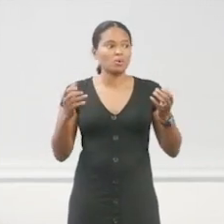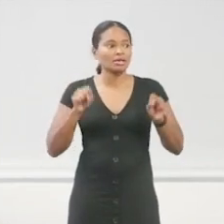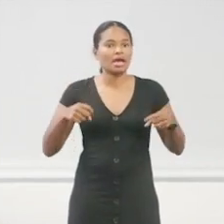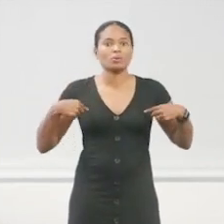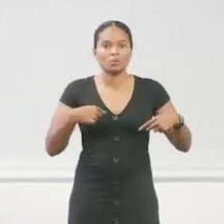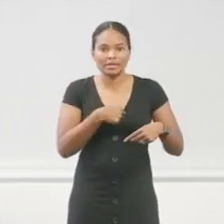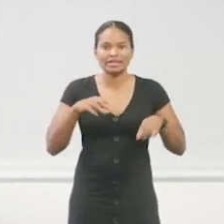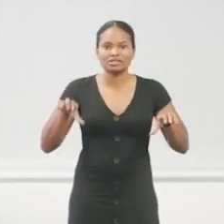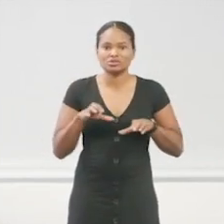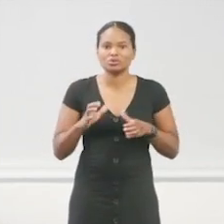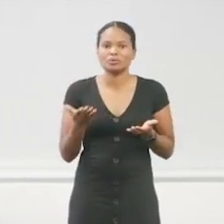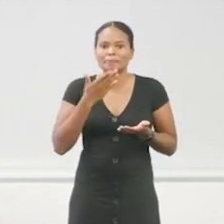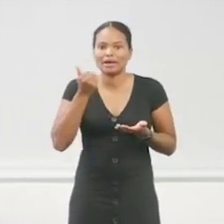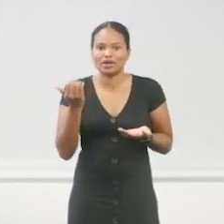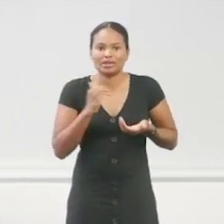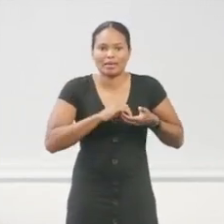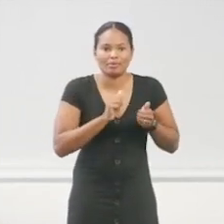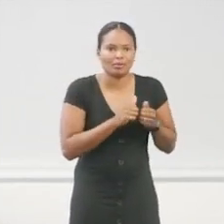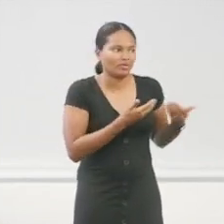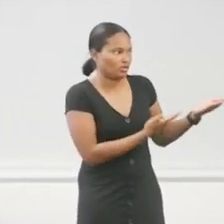better collaborate with all of you?